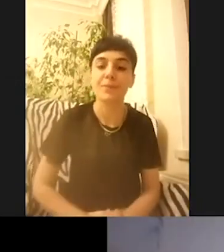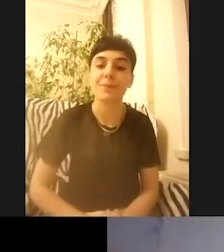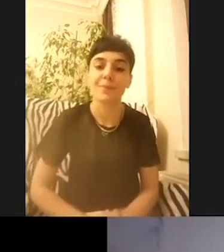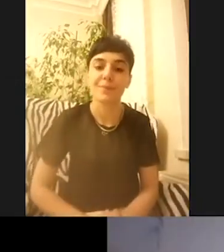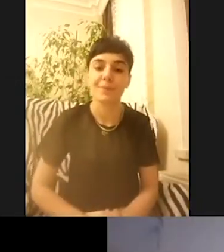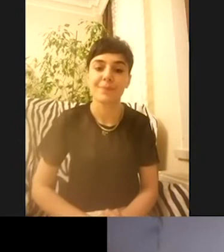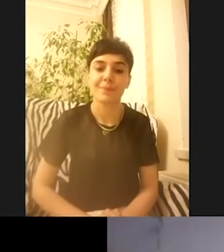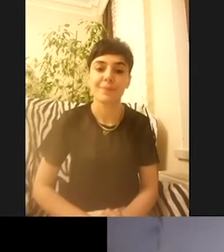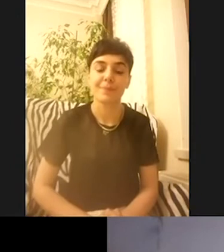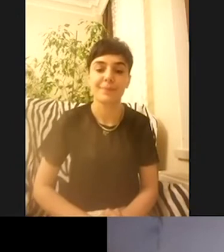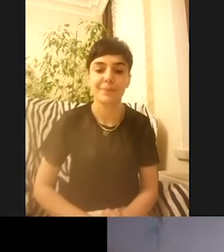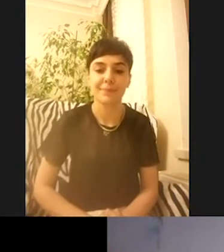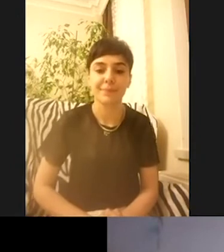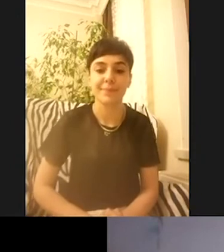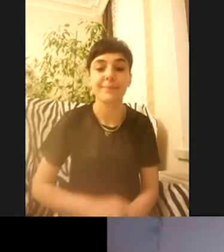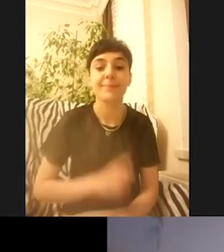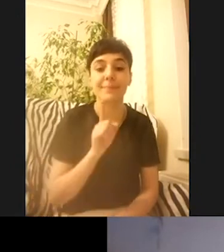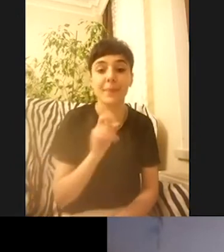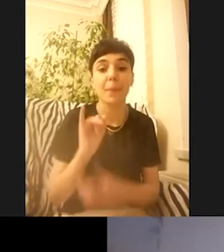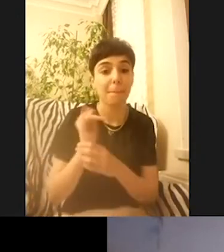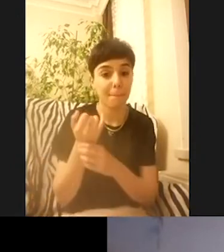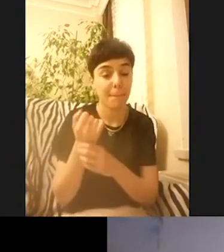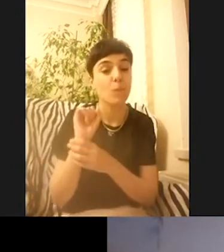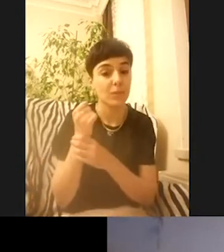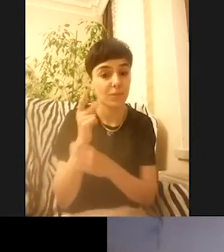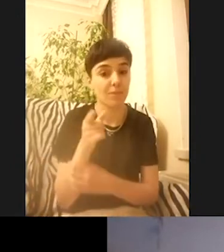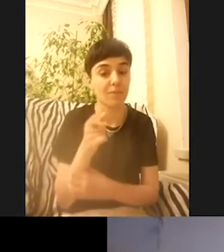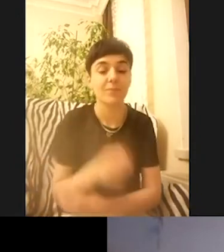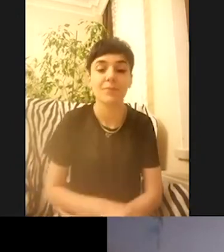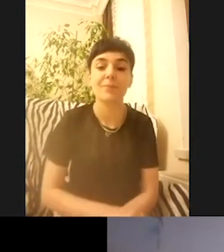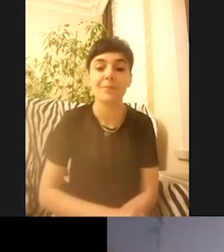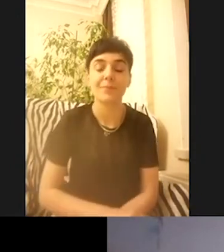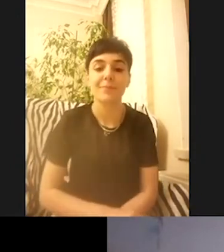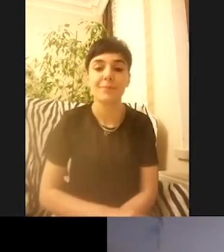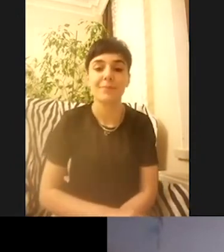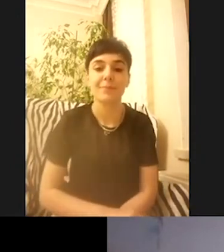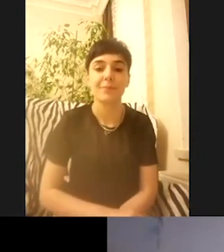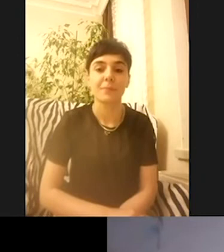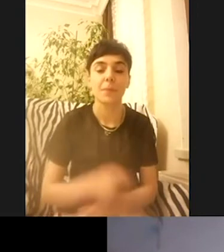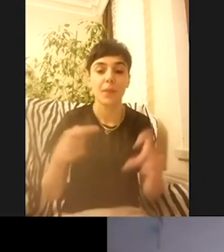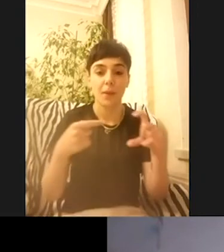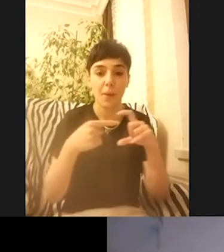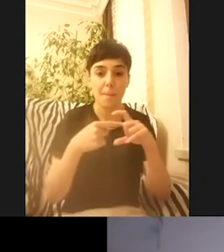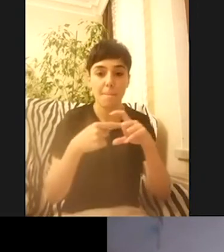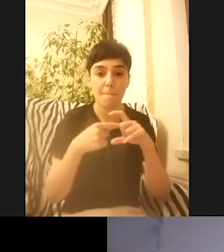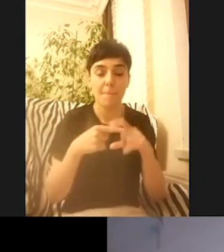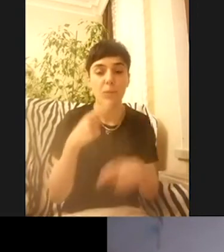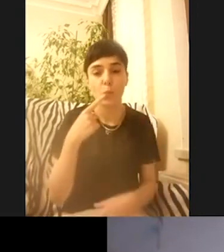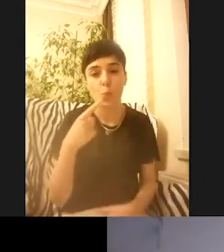course, Emrah's, what Emrah was saying about colonialism and also decolonizing your